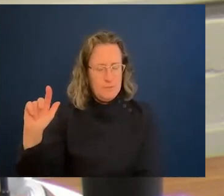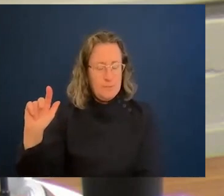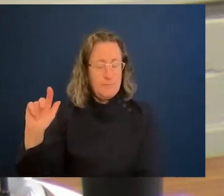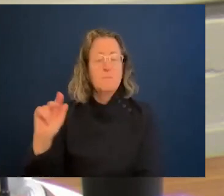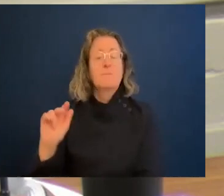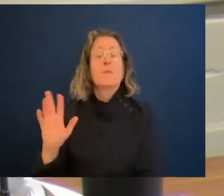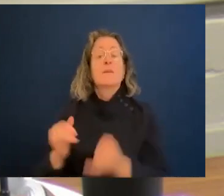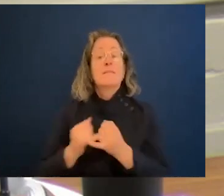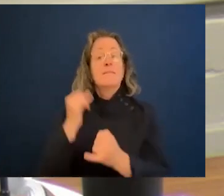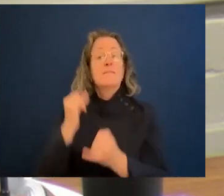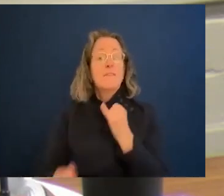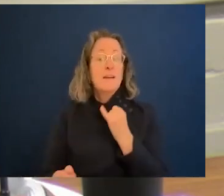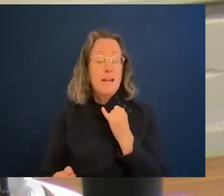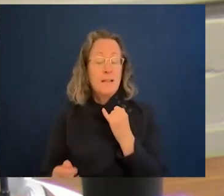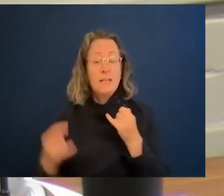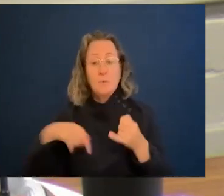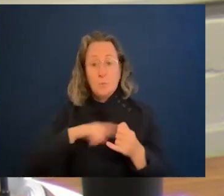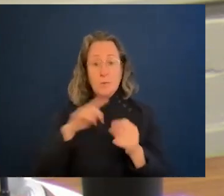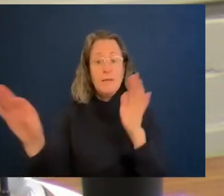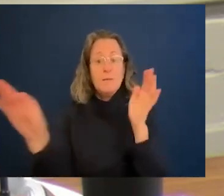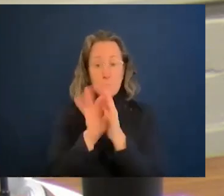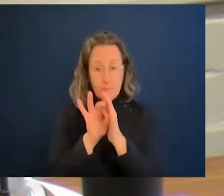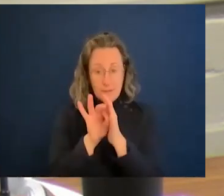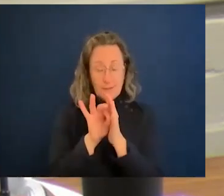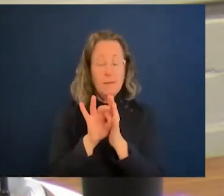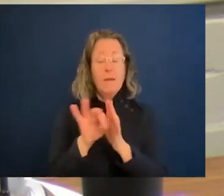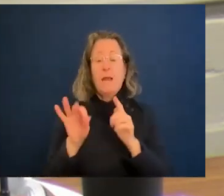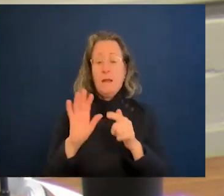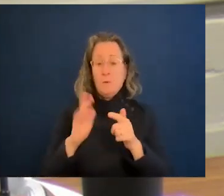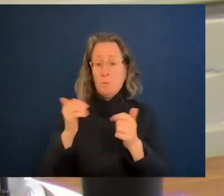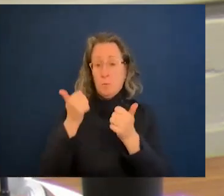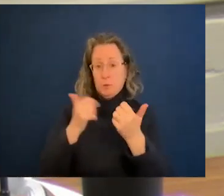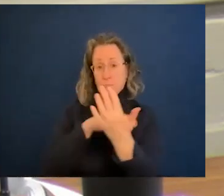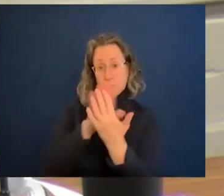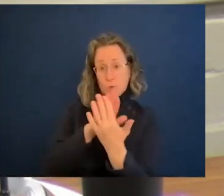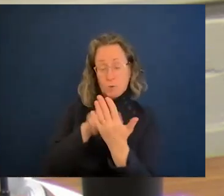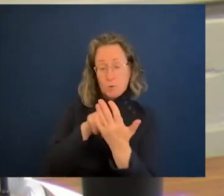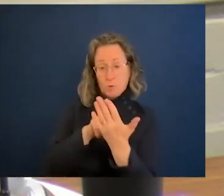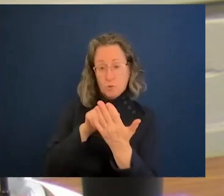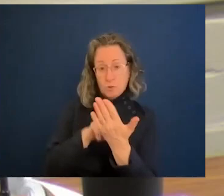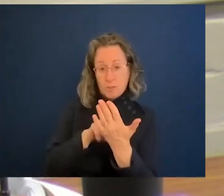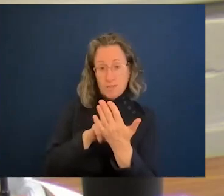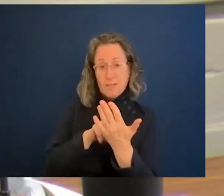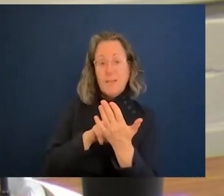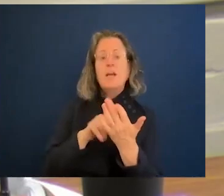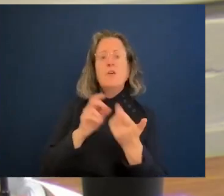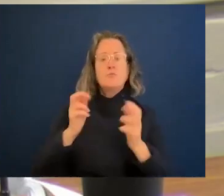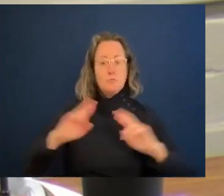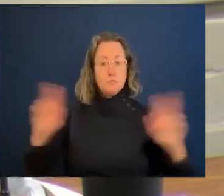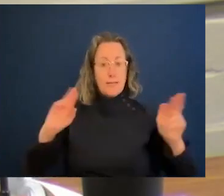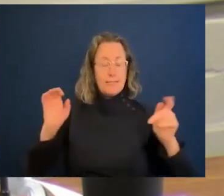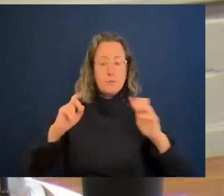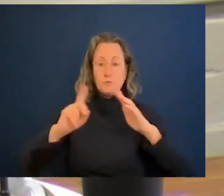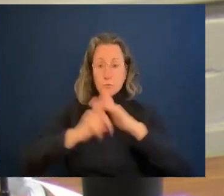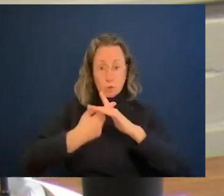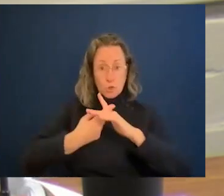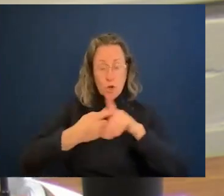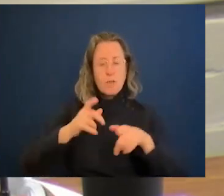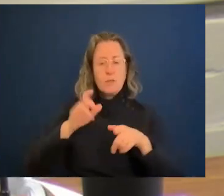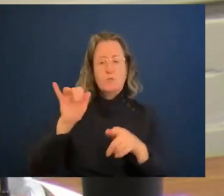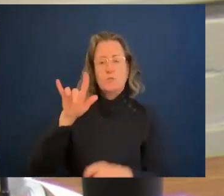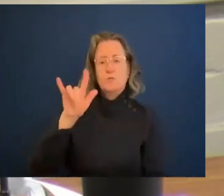decided transition approach by July 1st of 2024. so with Chief Howards and AC